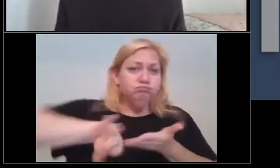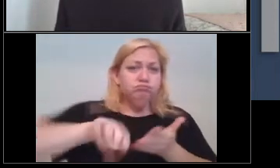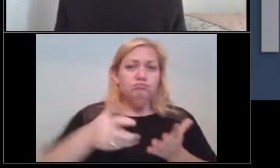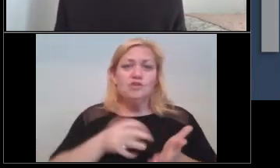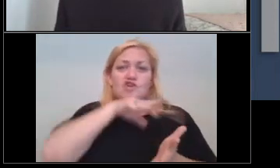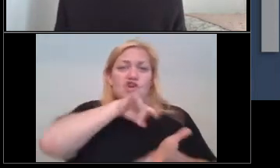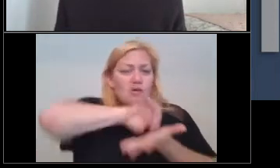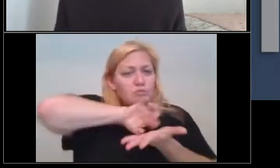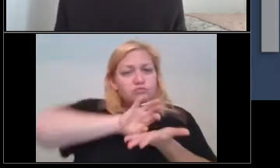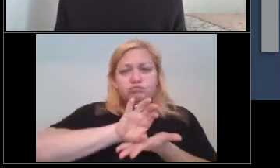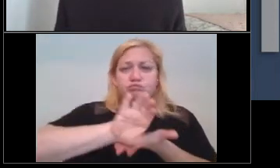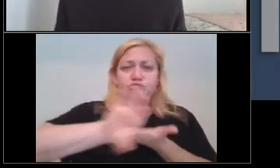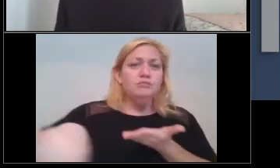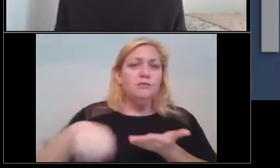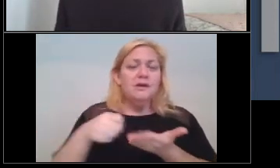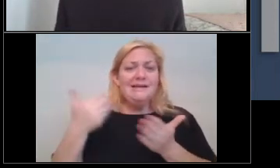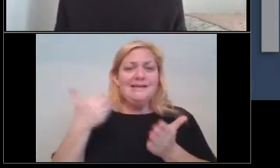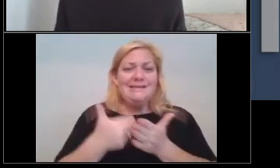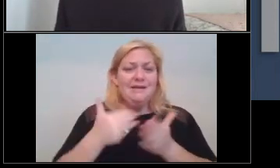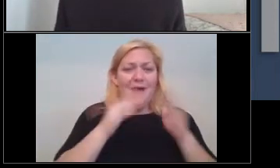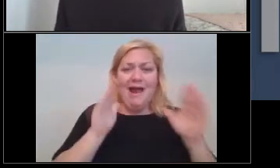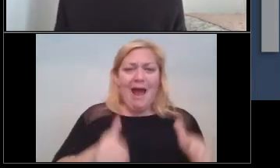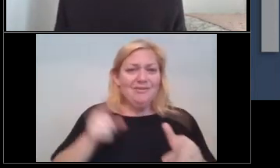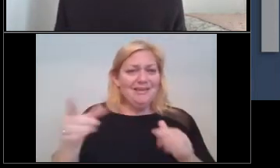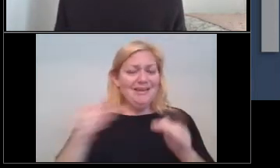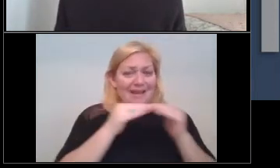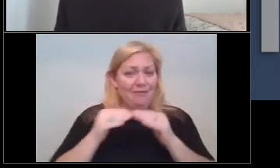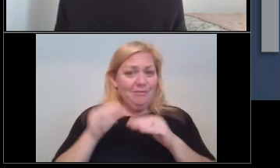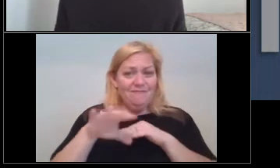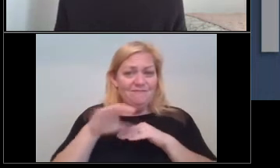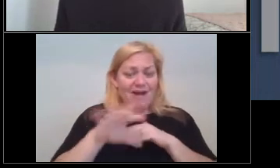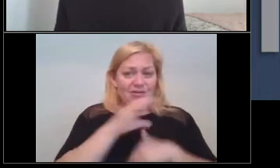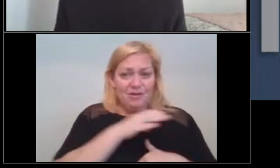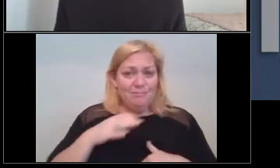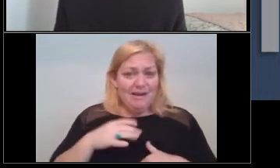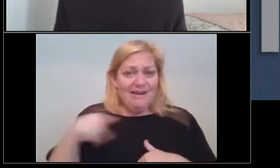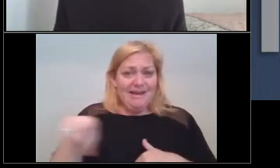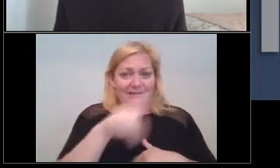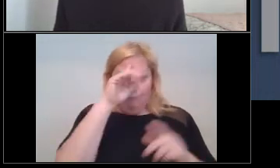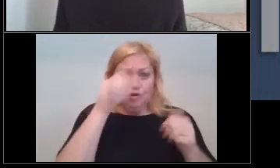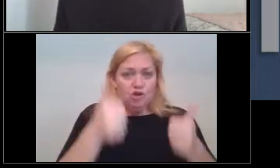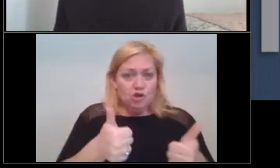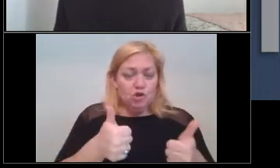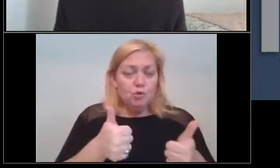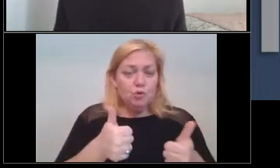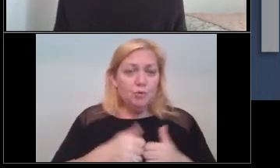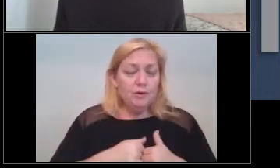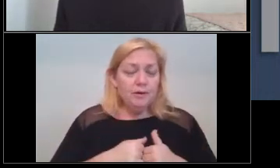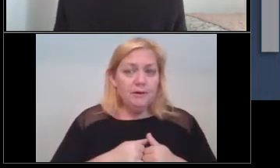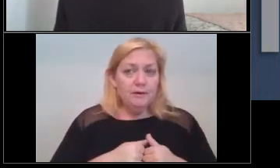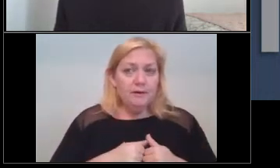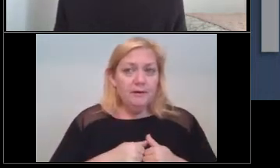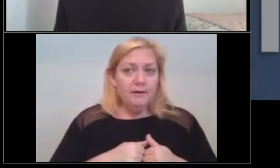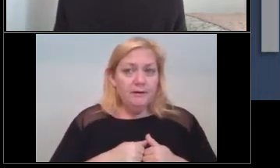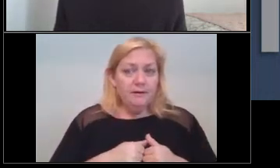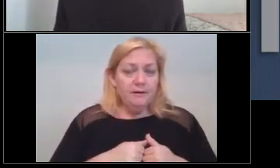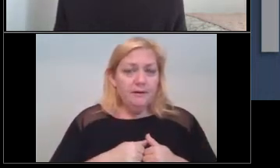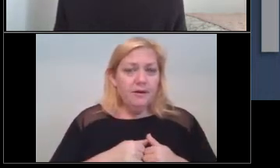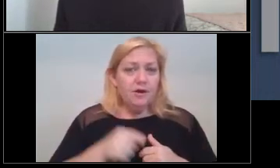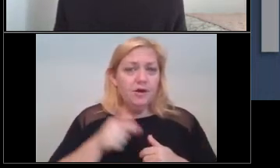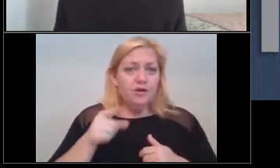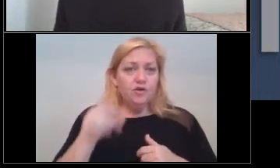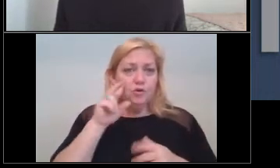I think it's the task of this equity advisory committee to mitigate violence like